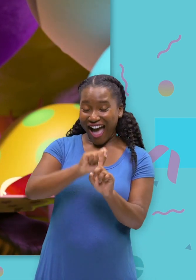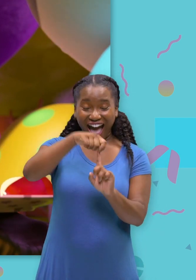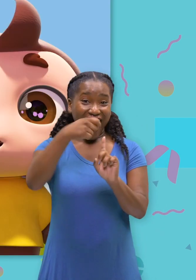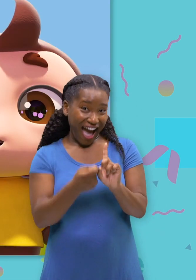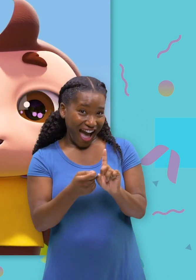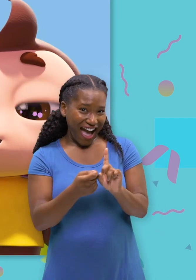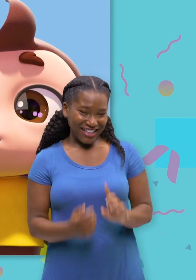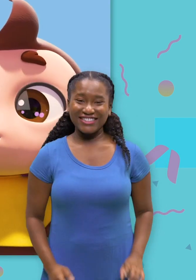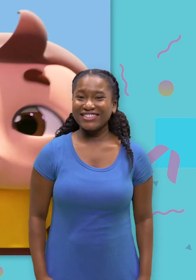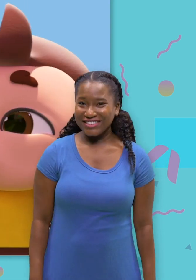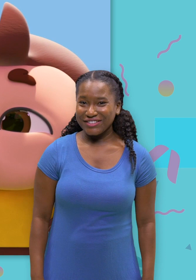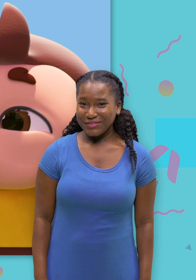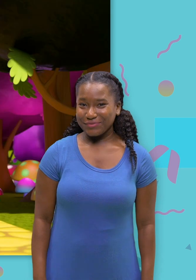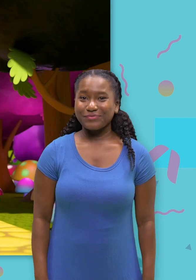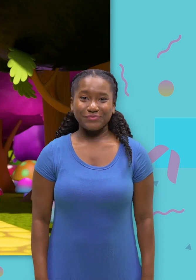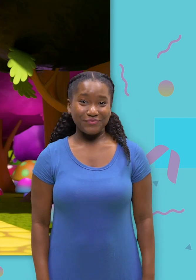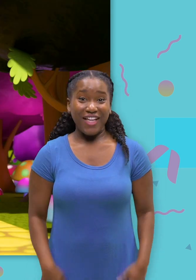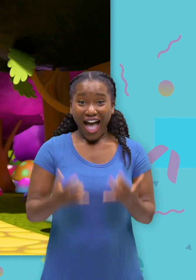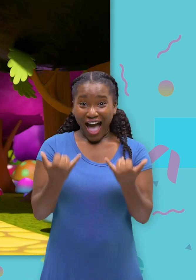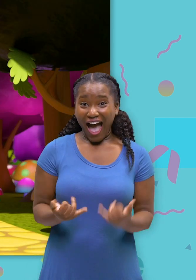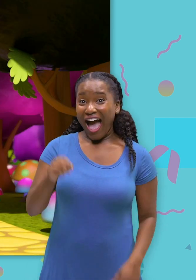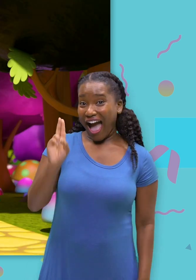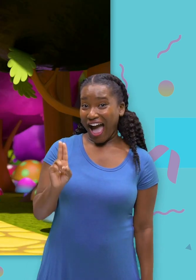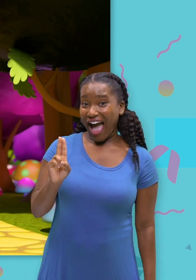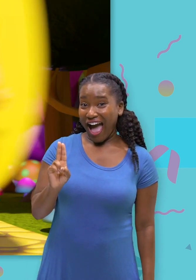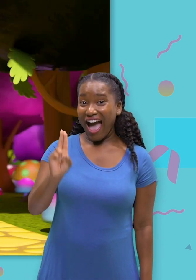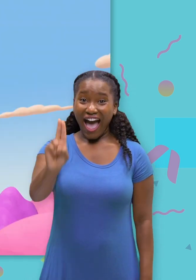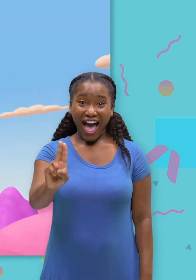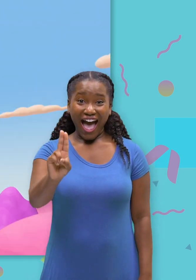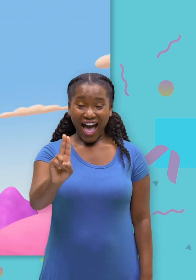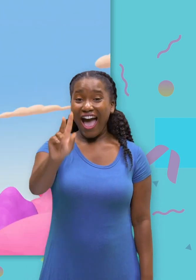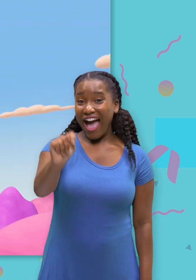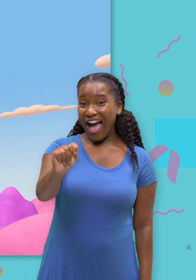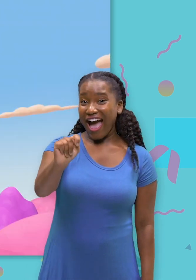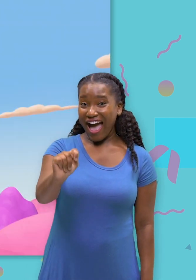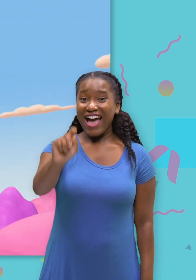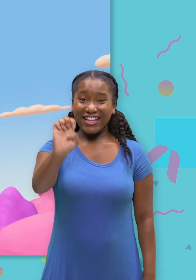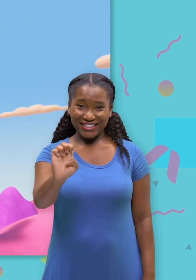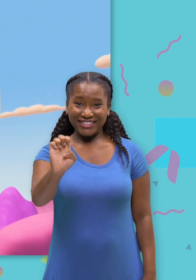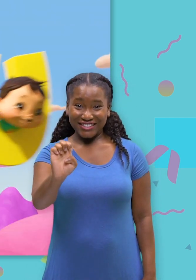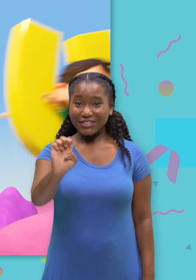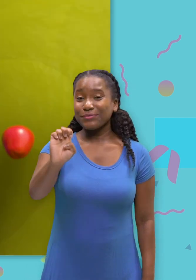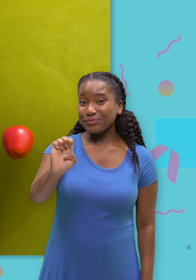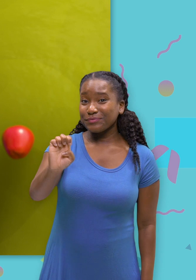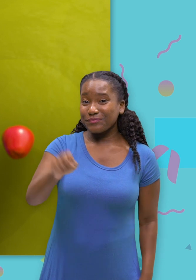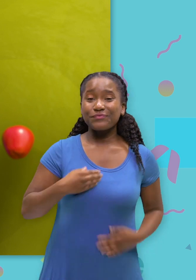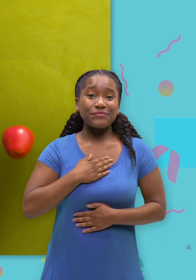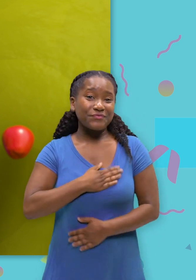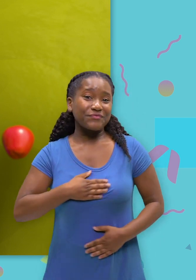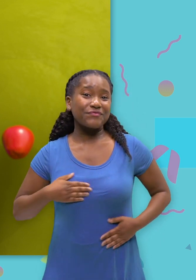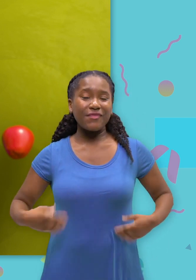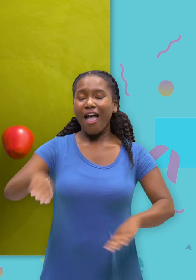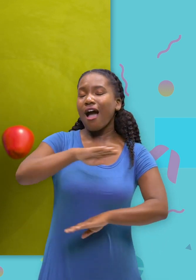and bananas. Now with a U. I like to oot, oot,